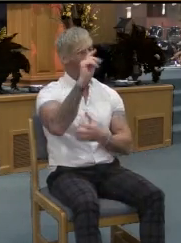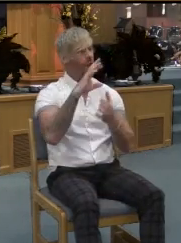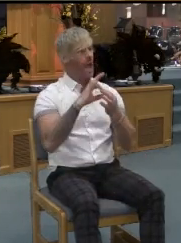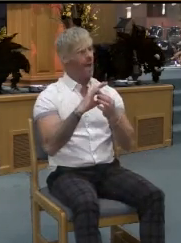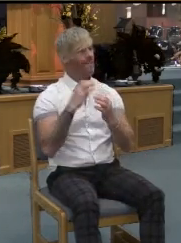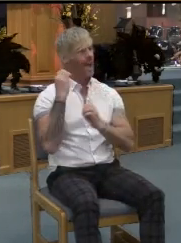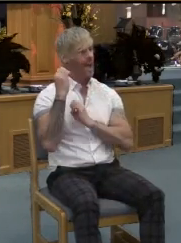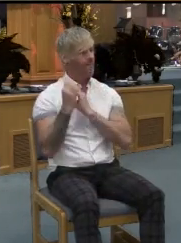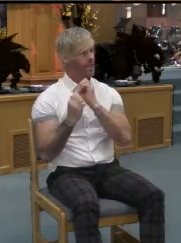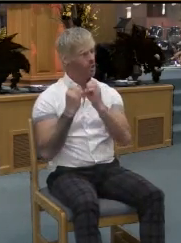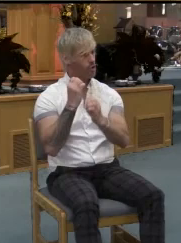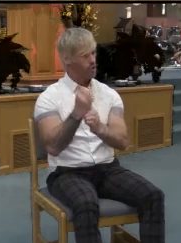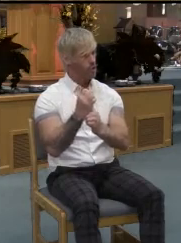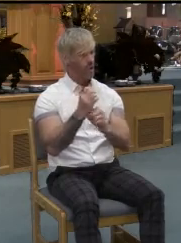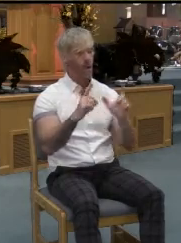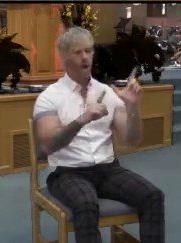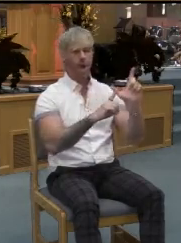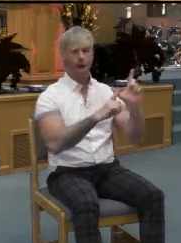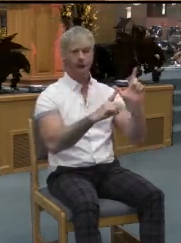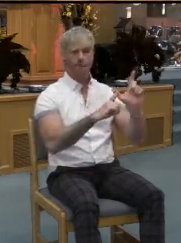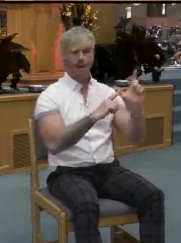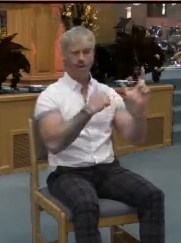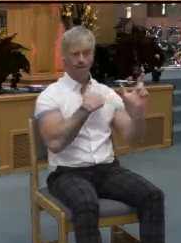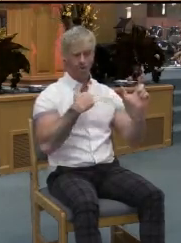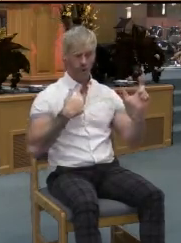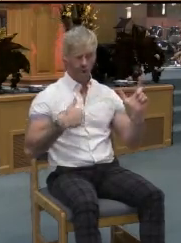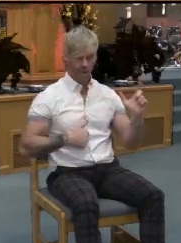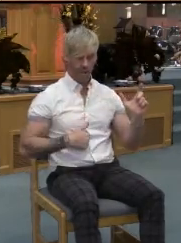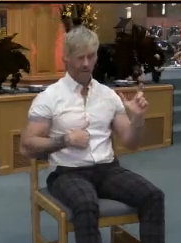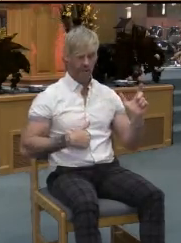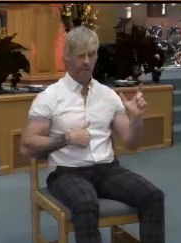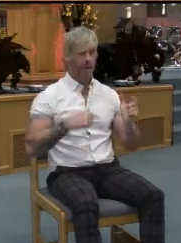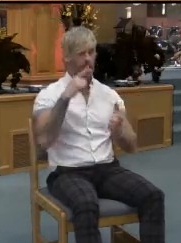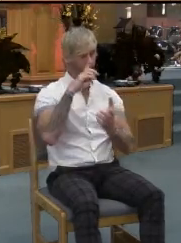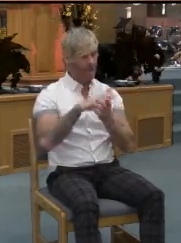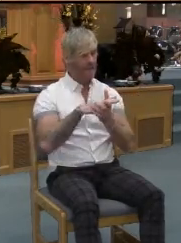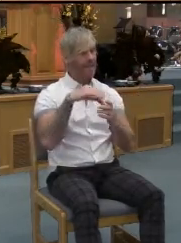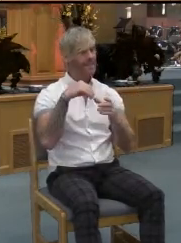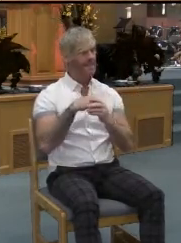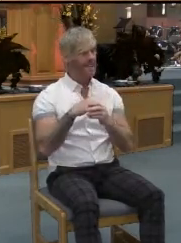The Communist Party of China believes in the theory of evolution.